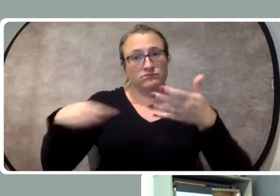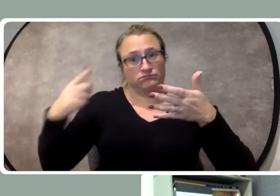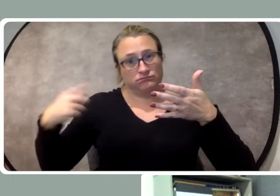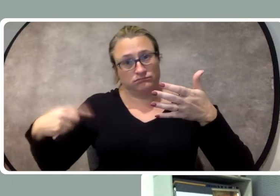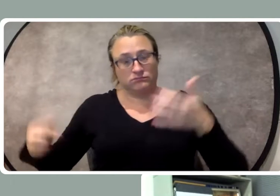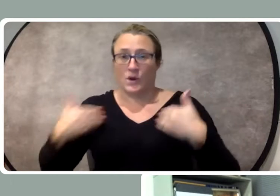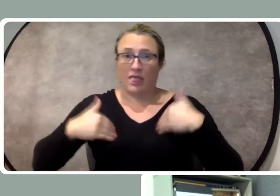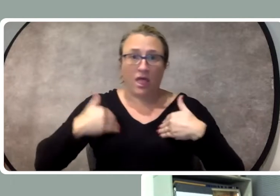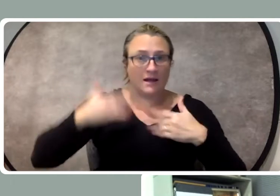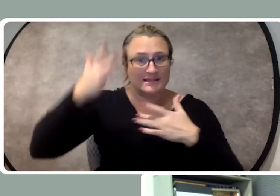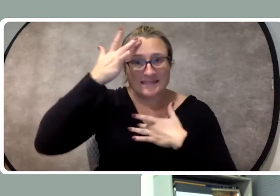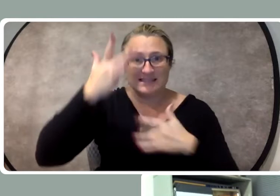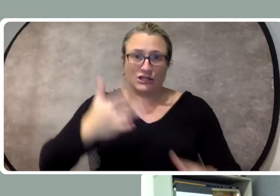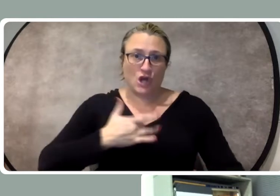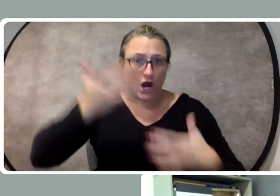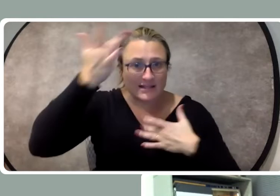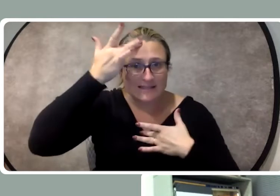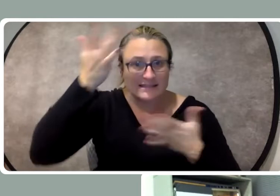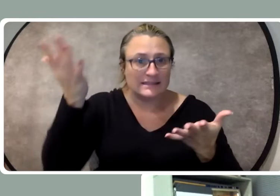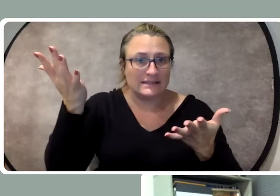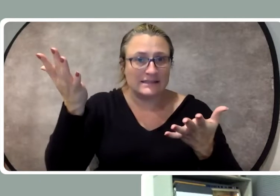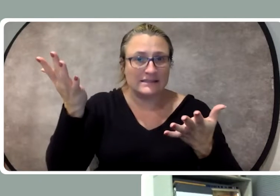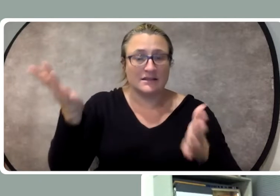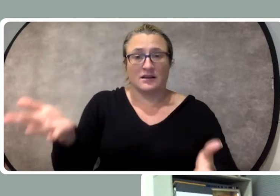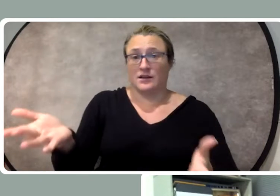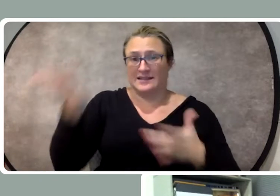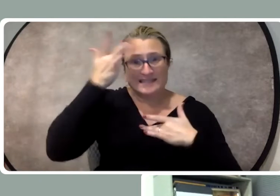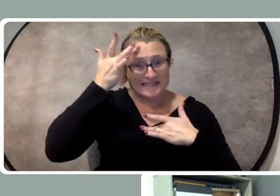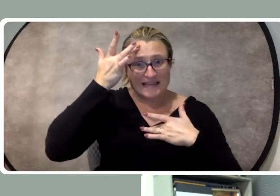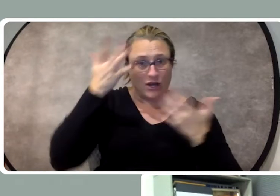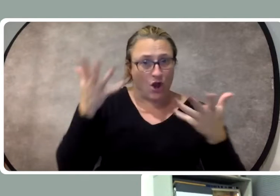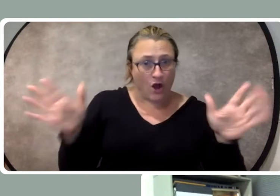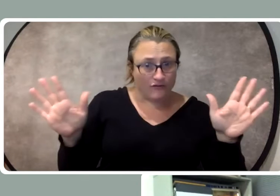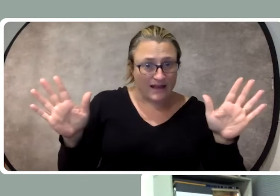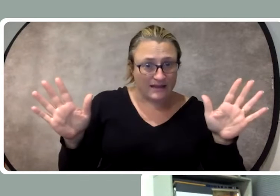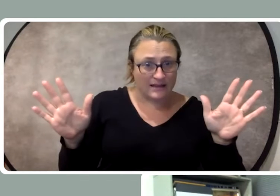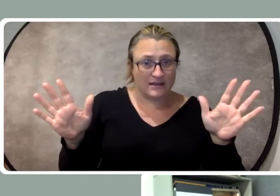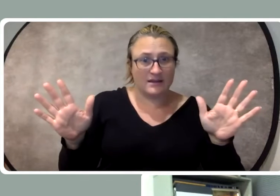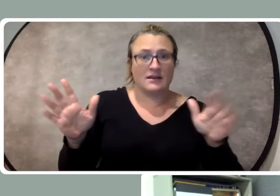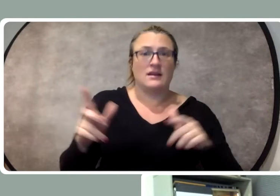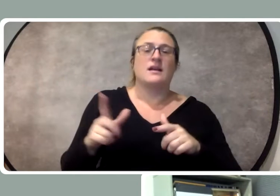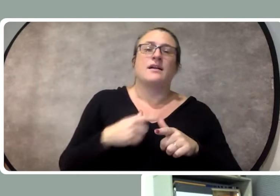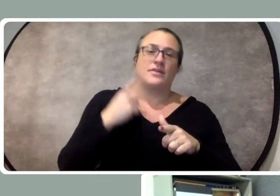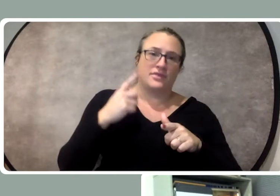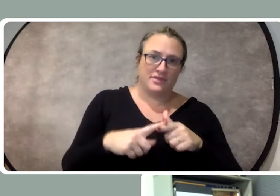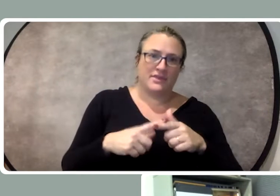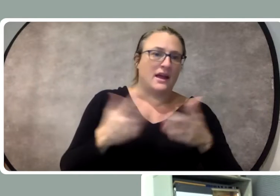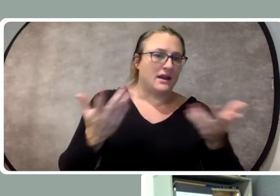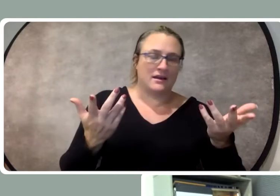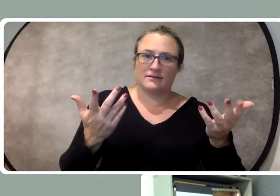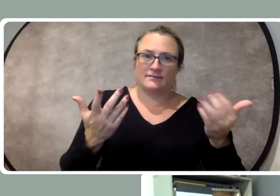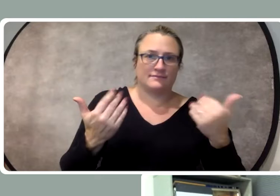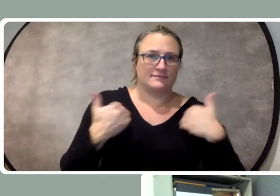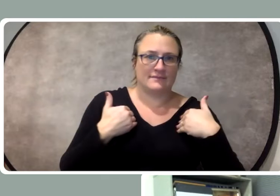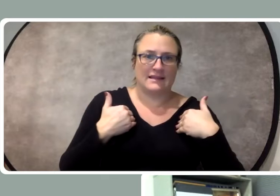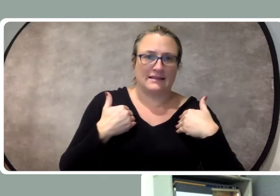lung disease, heart disease, and they're too sick, or then have more toxicities than